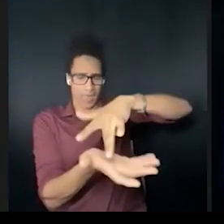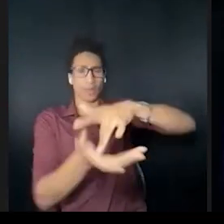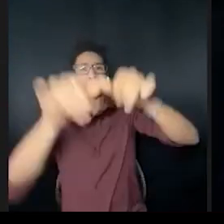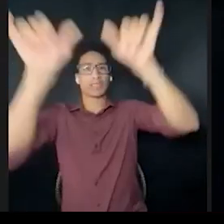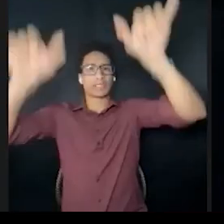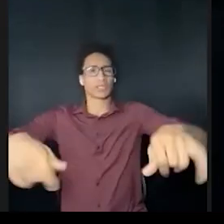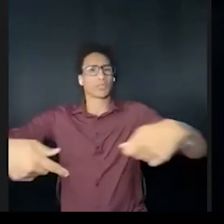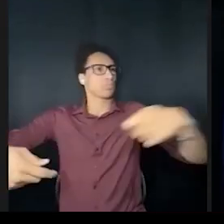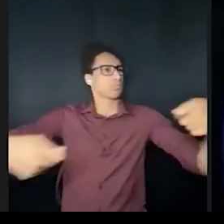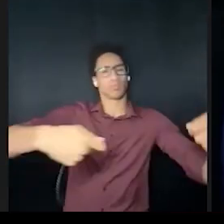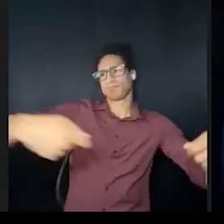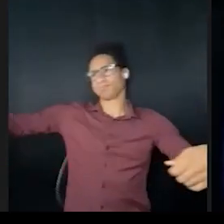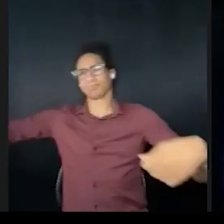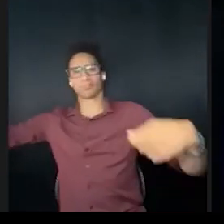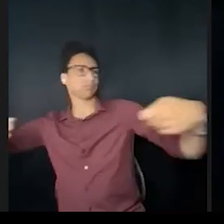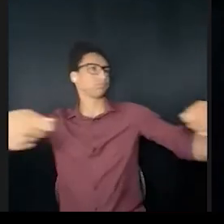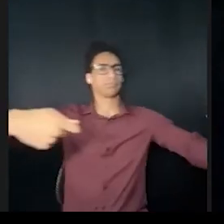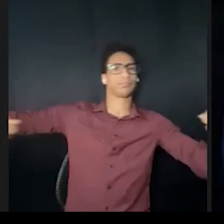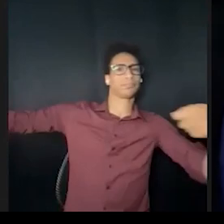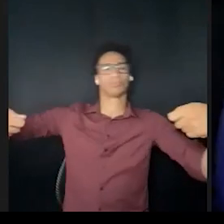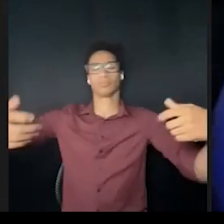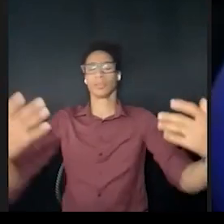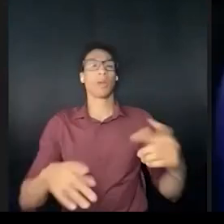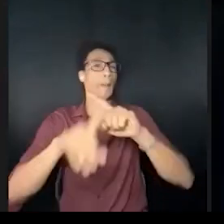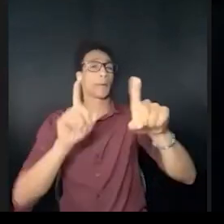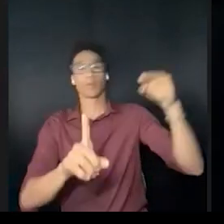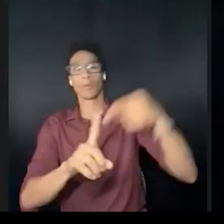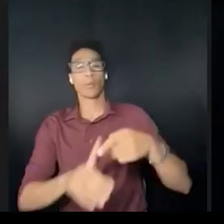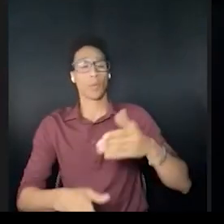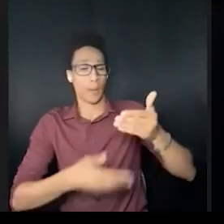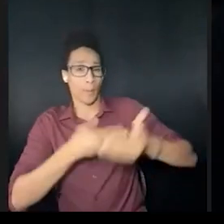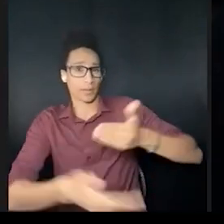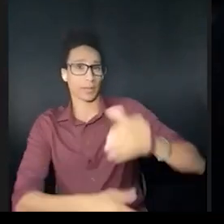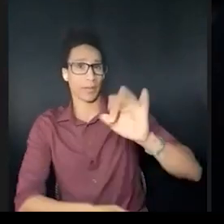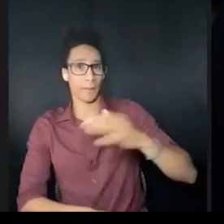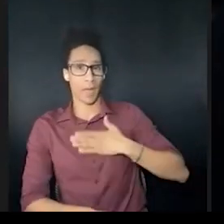my point on that. But as far as the parole process, when I went,